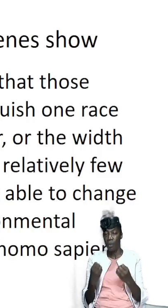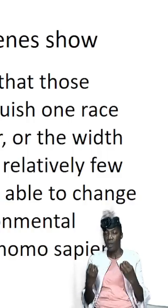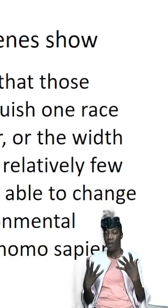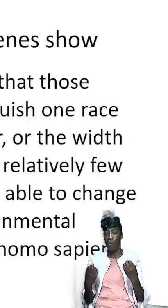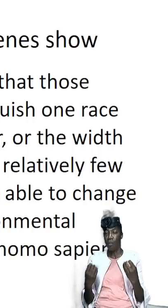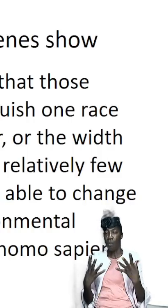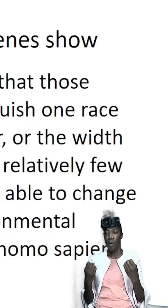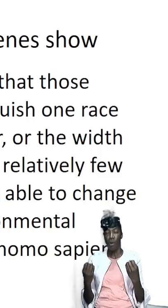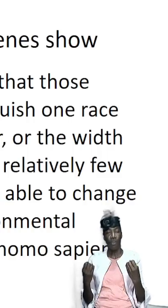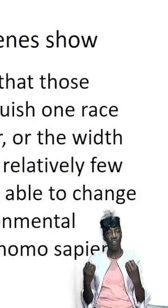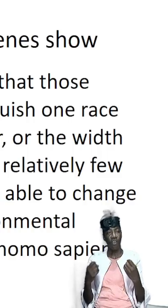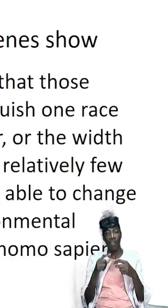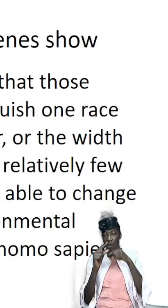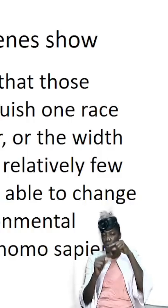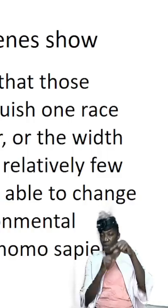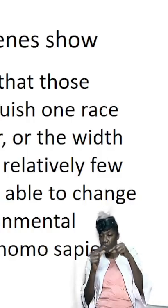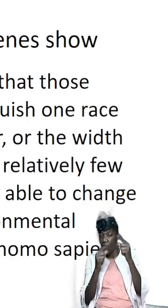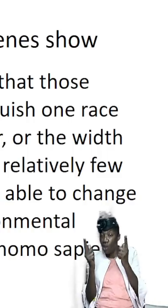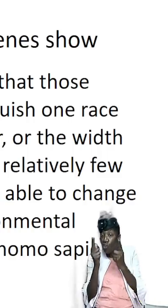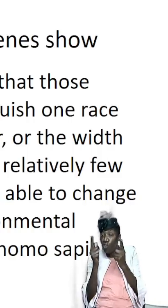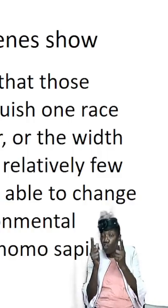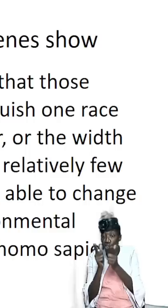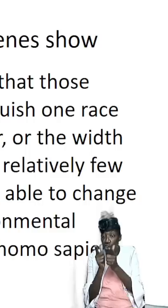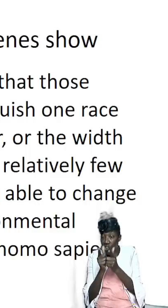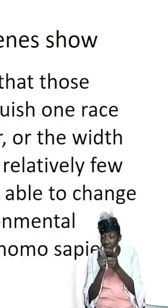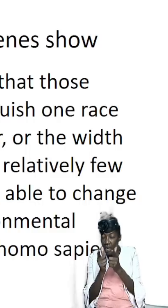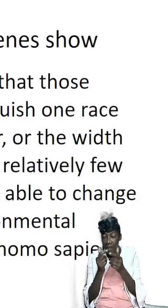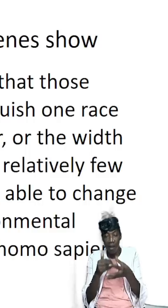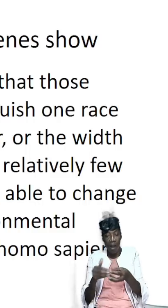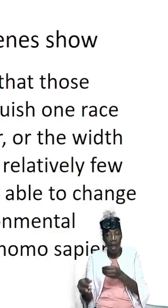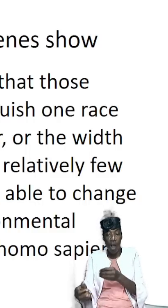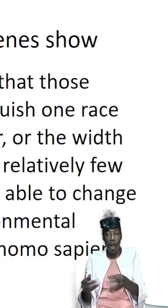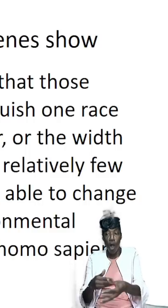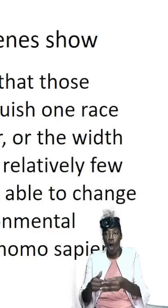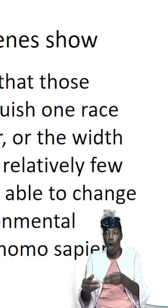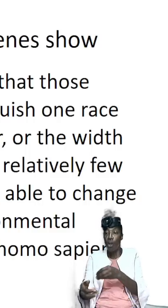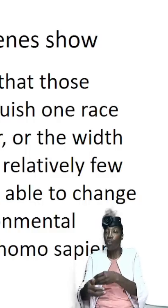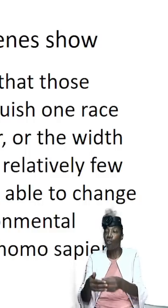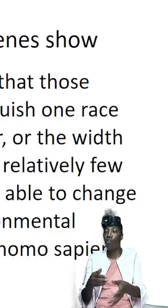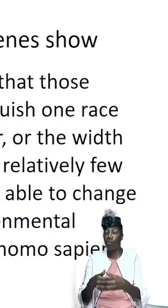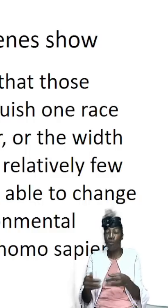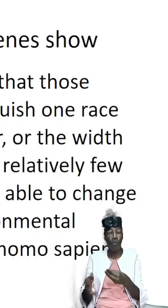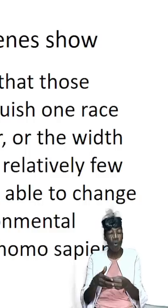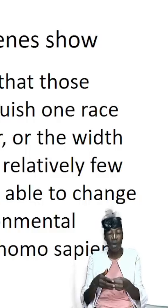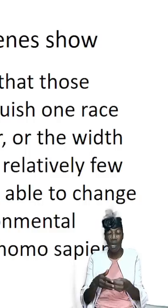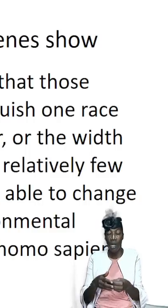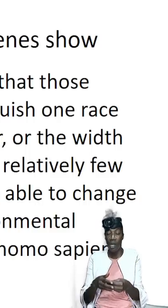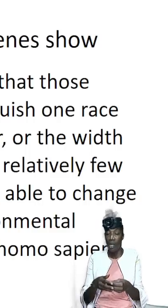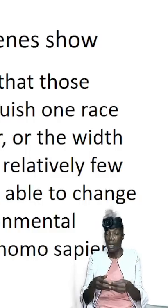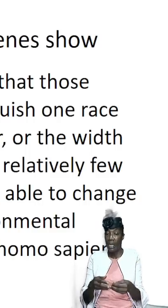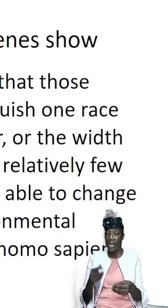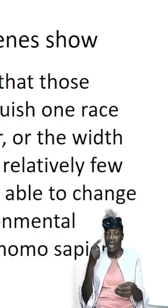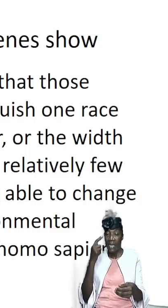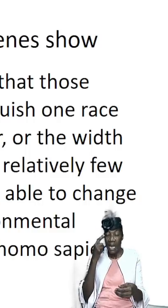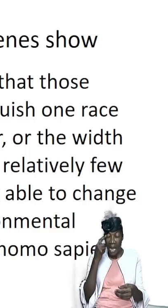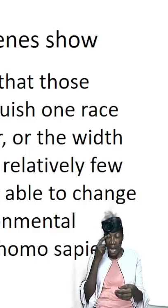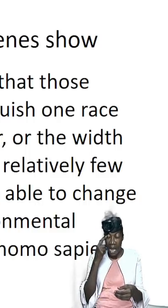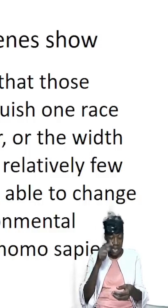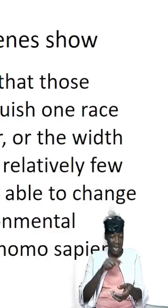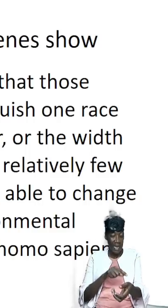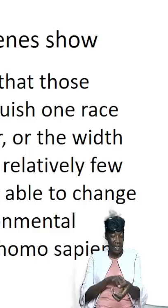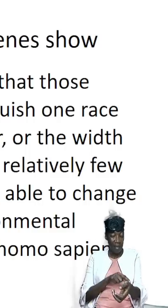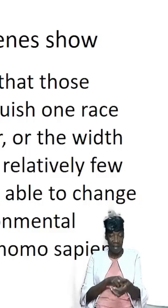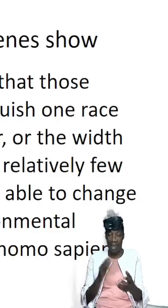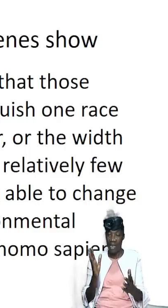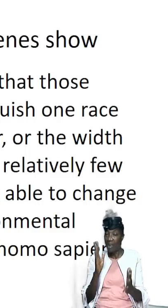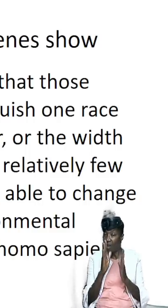our genetics, and it's just a few of them control those things, the nose and the eye color and the skin color. It means